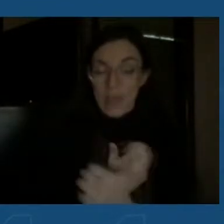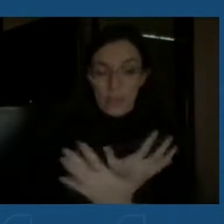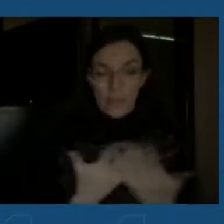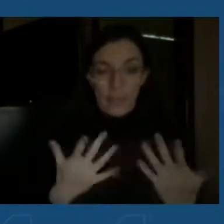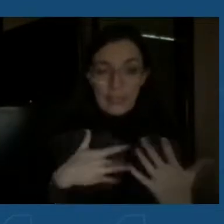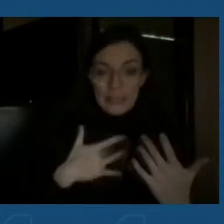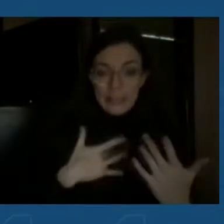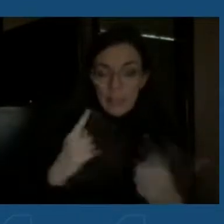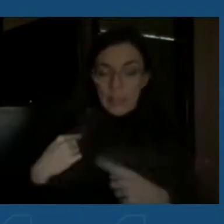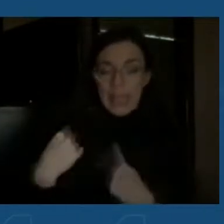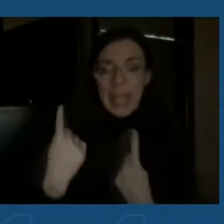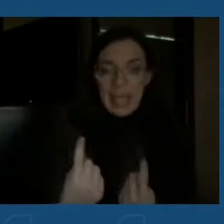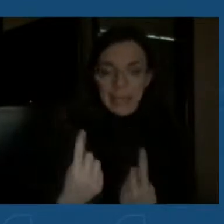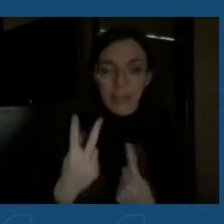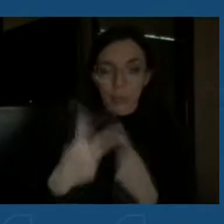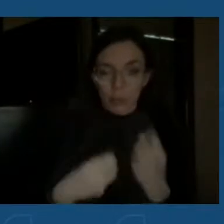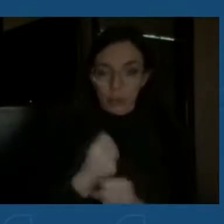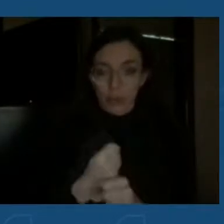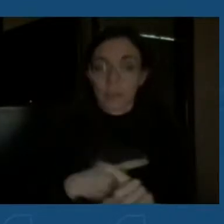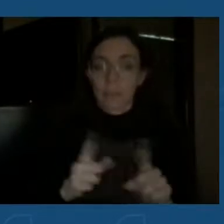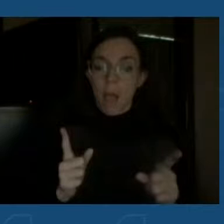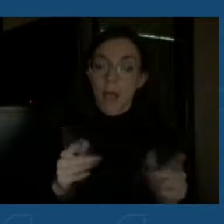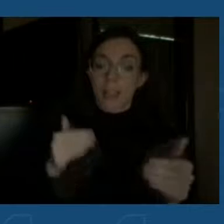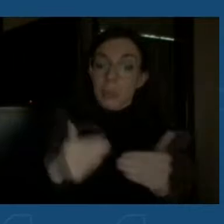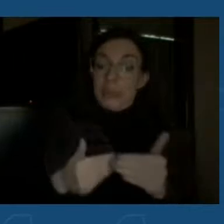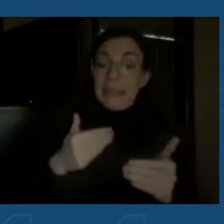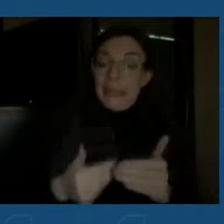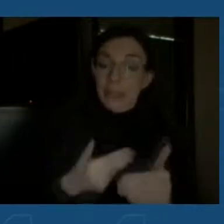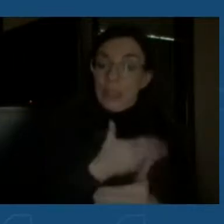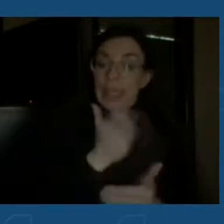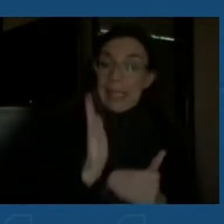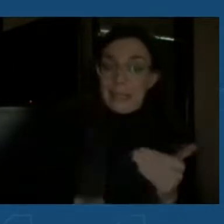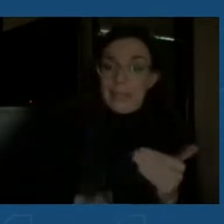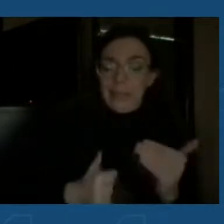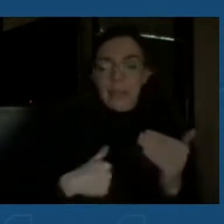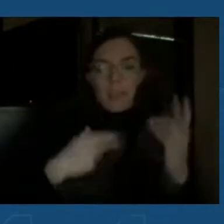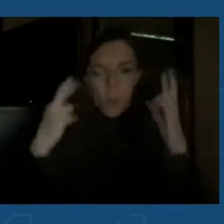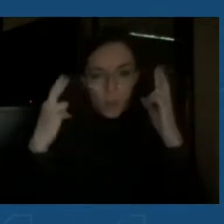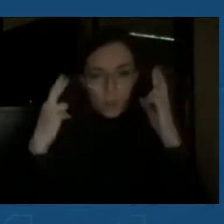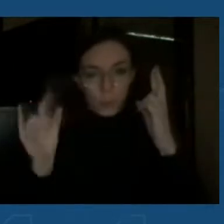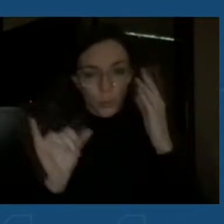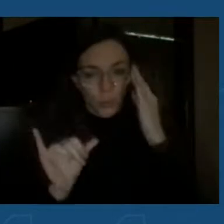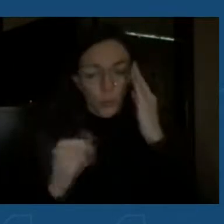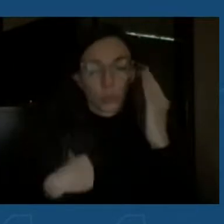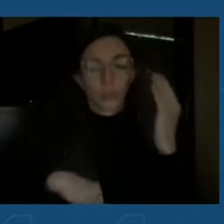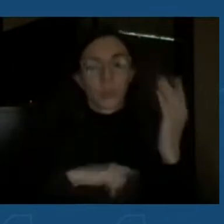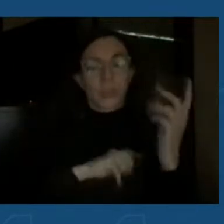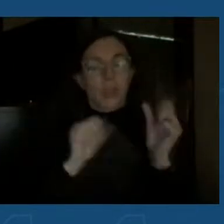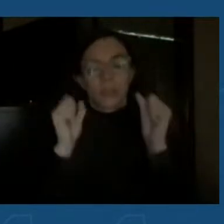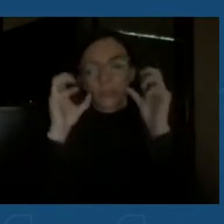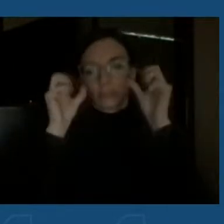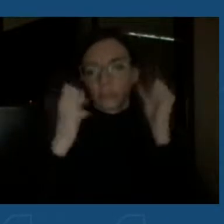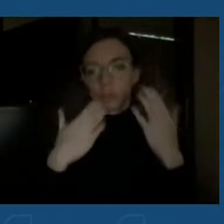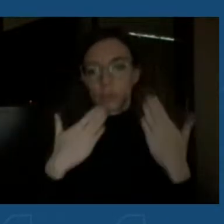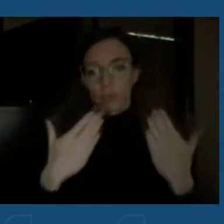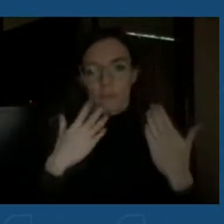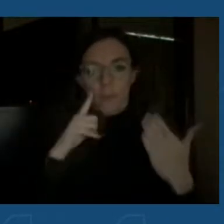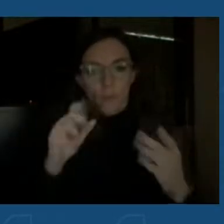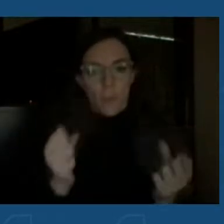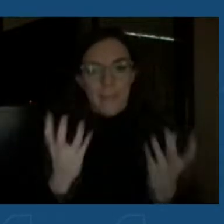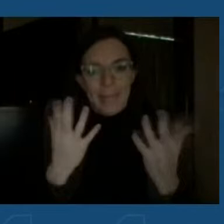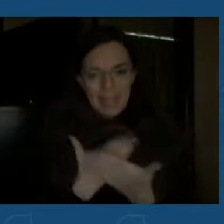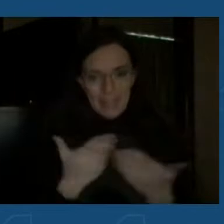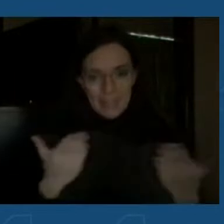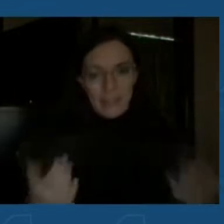last couple of years, but as we near the end of this, I'm hoping as well, we're extremely grateful for many things. The support that